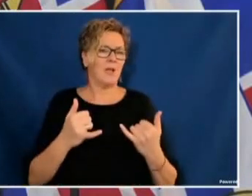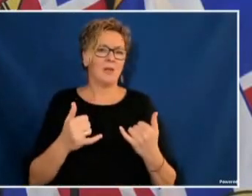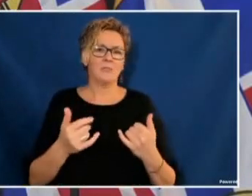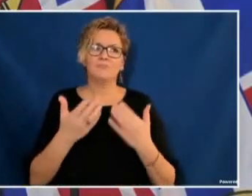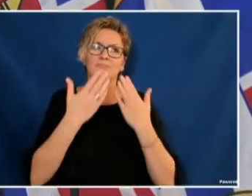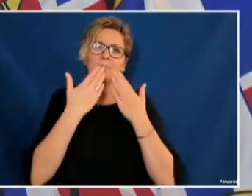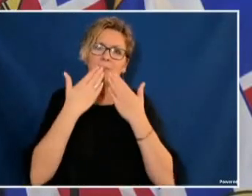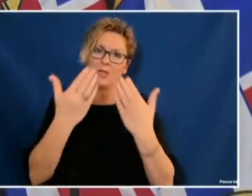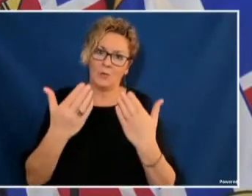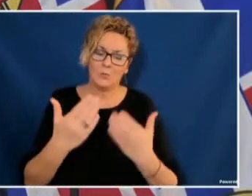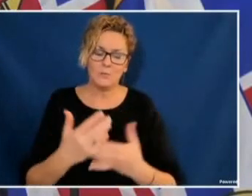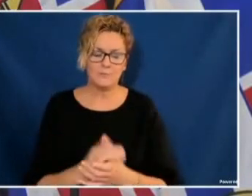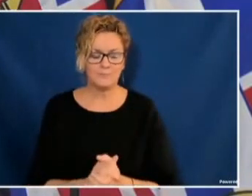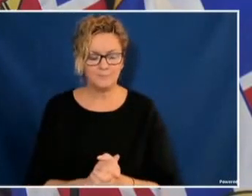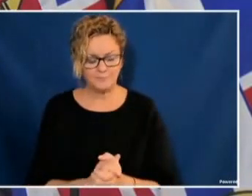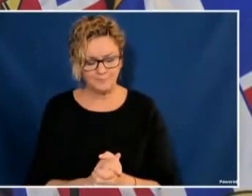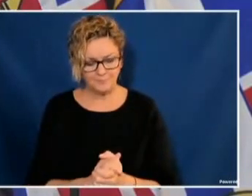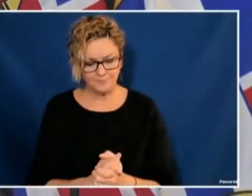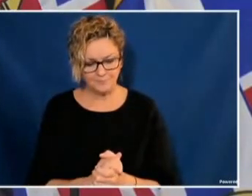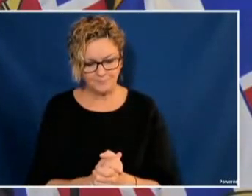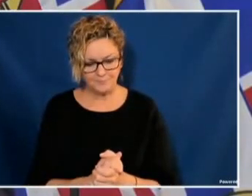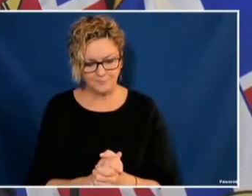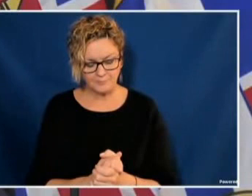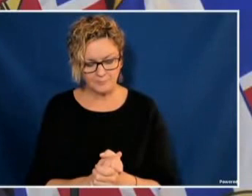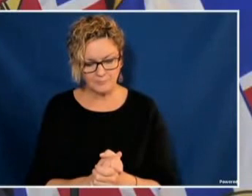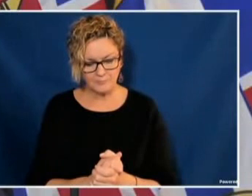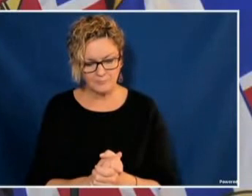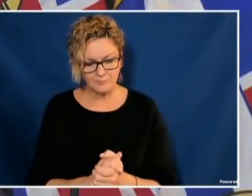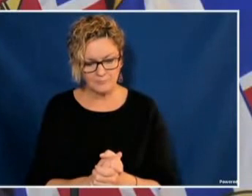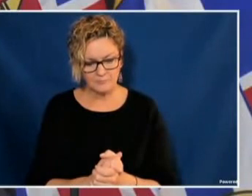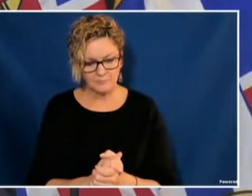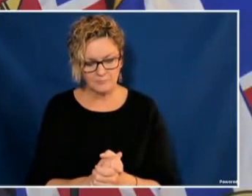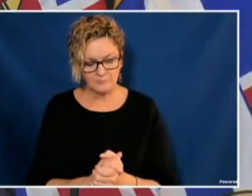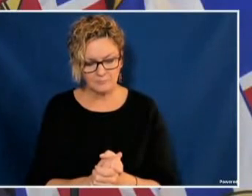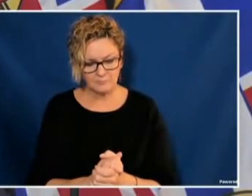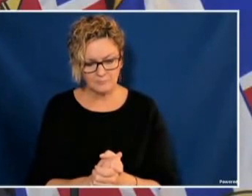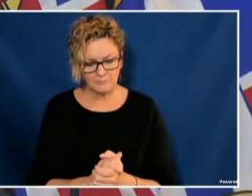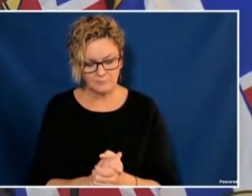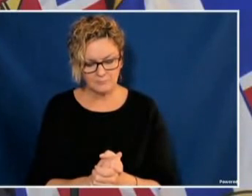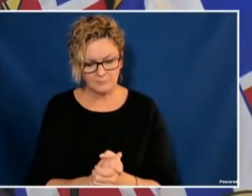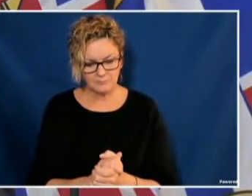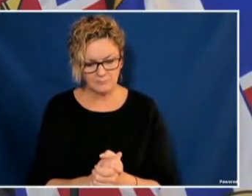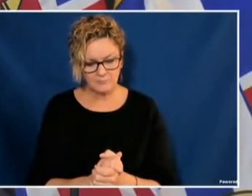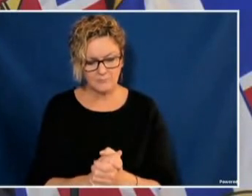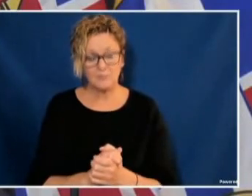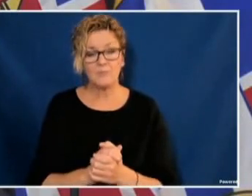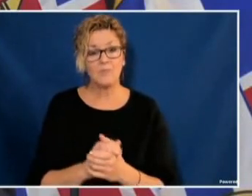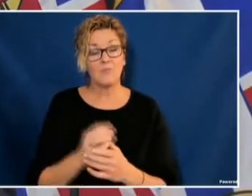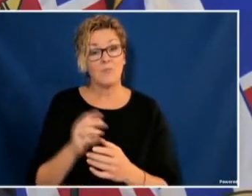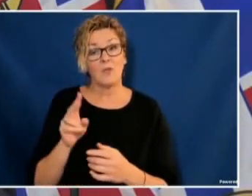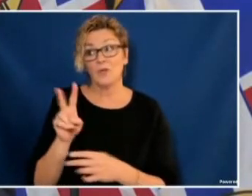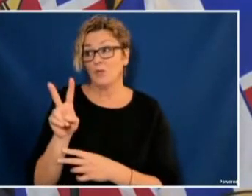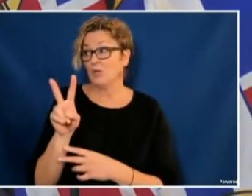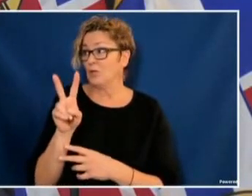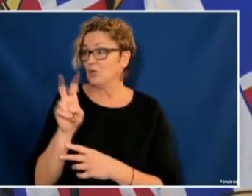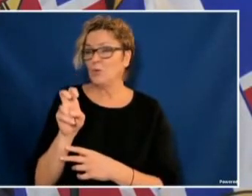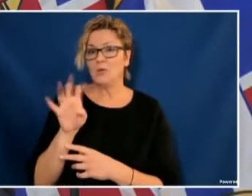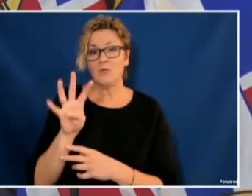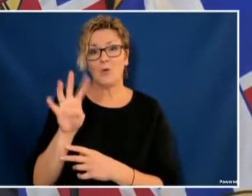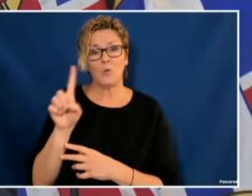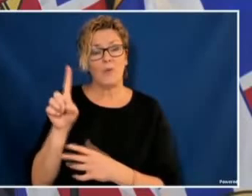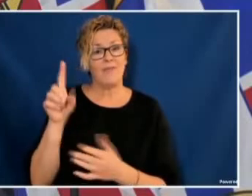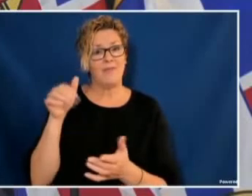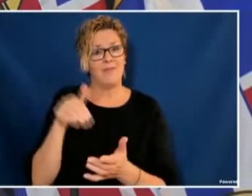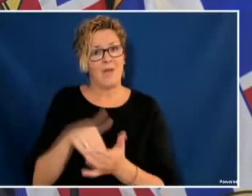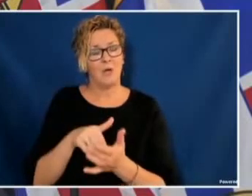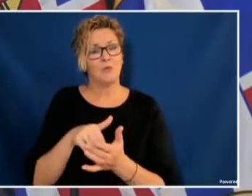896,935. In addition, 200,000 plus doses under the medical services plan from